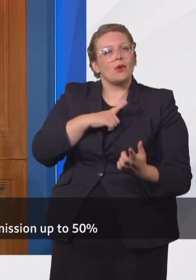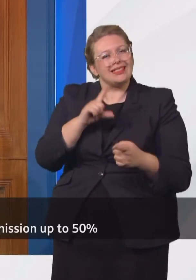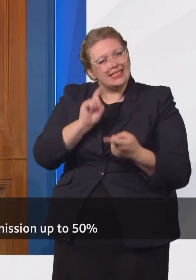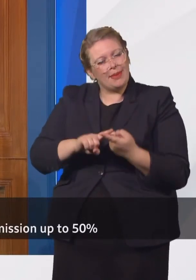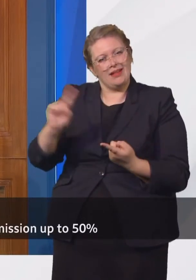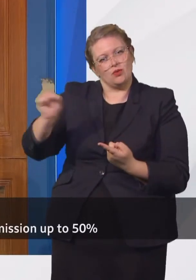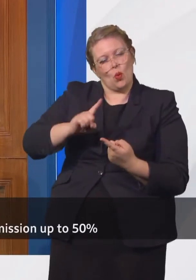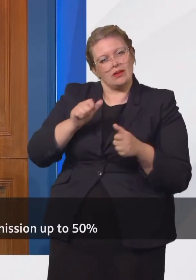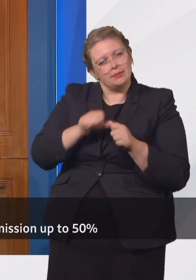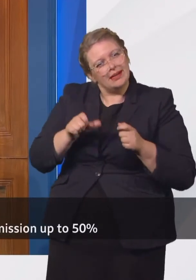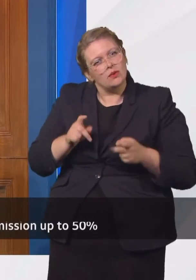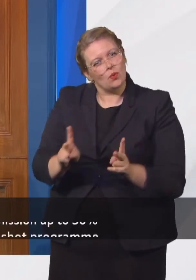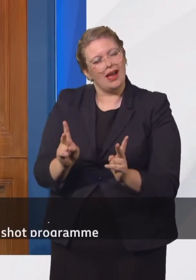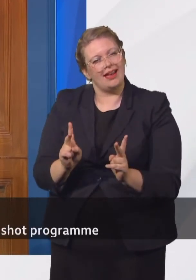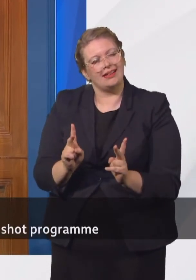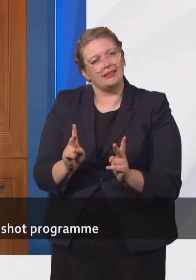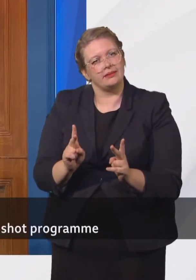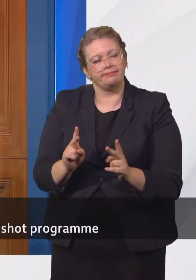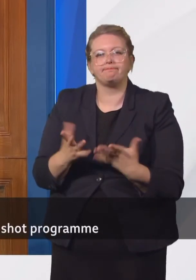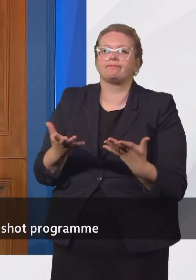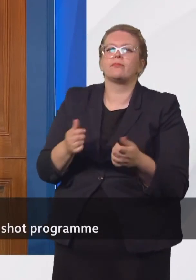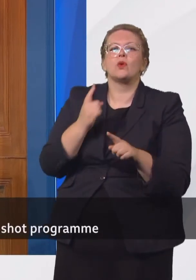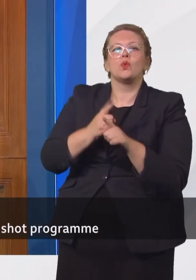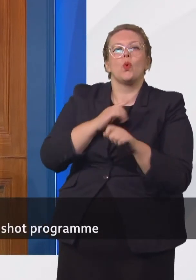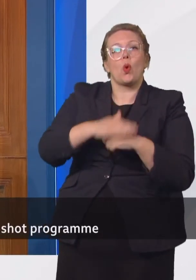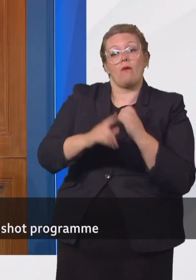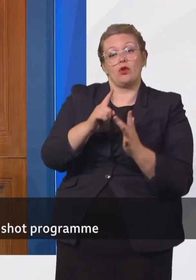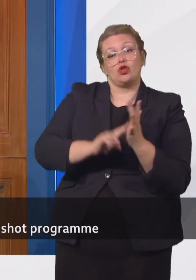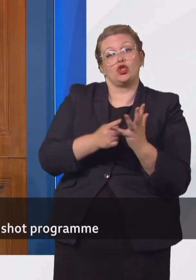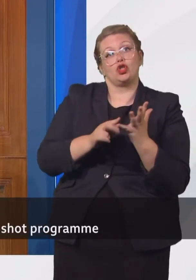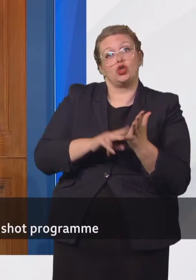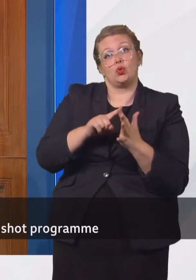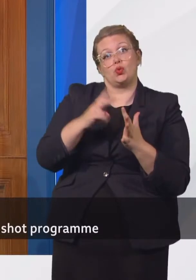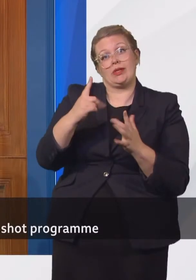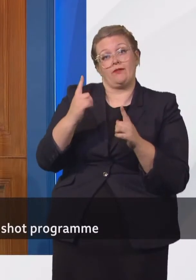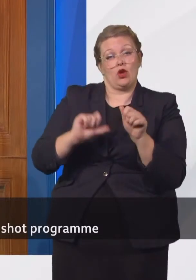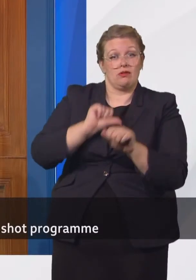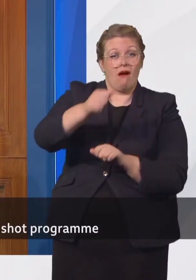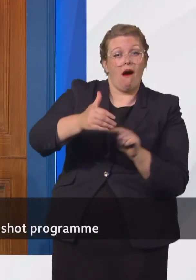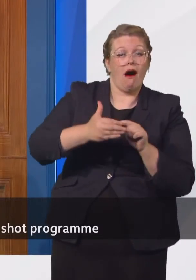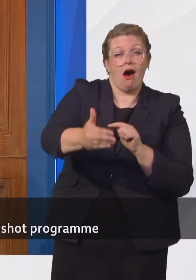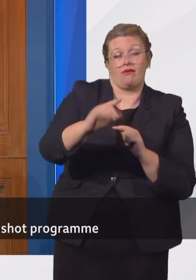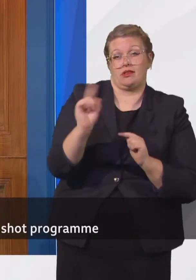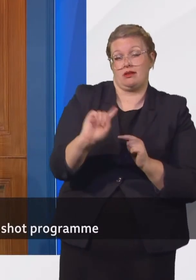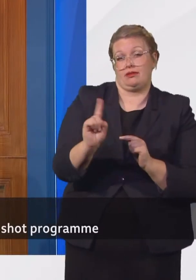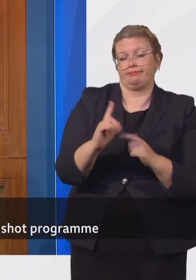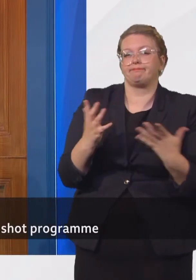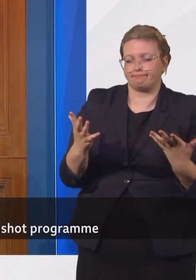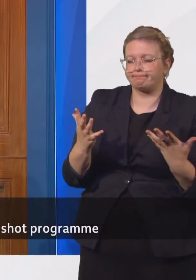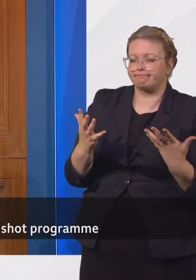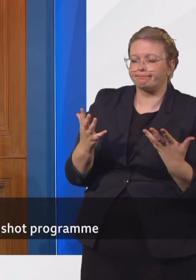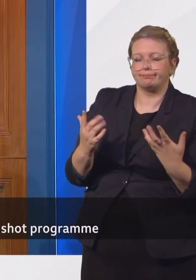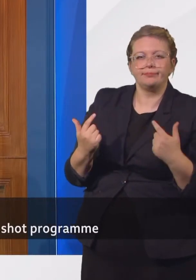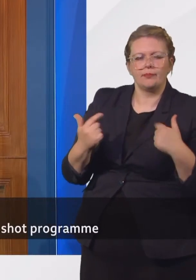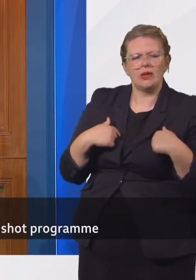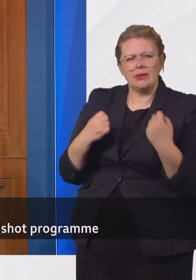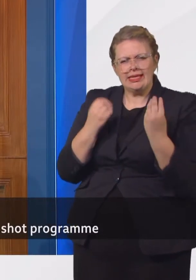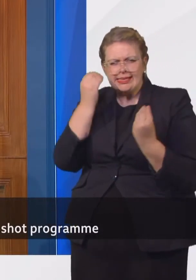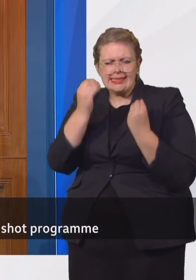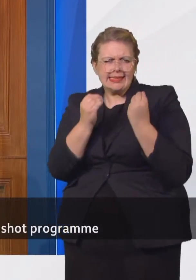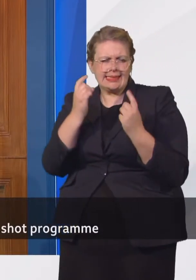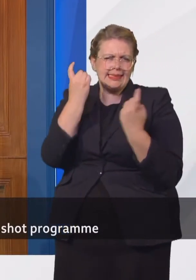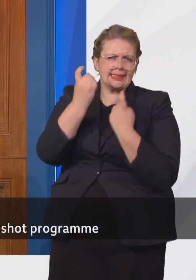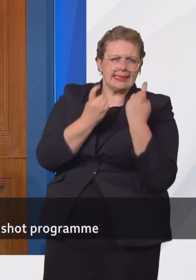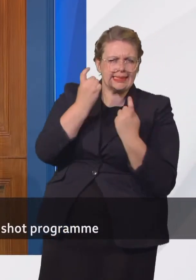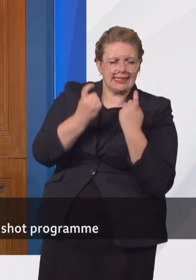On measures beyond the roadmap, I think the modelling consensus is clear that we will have what is